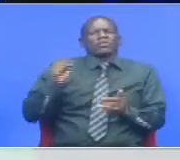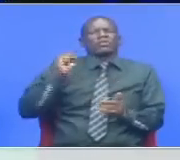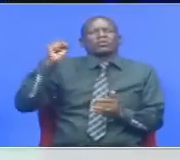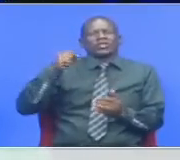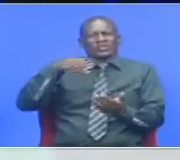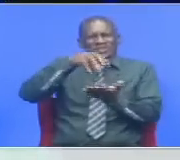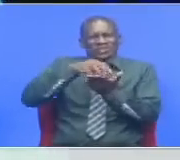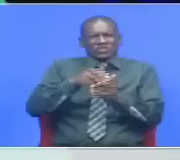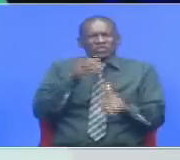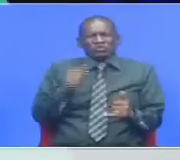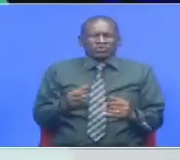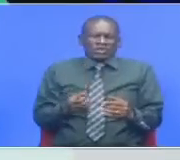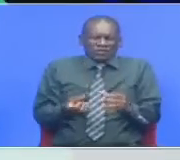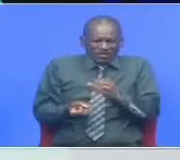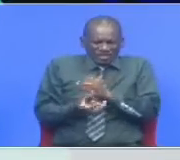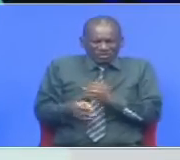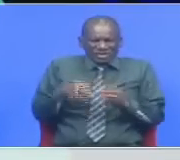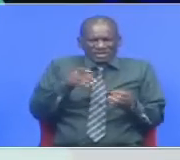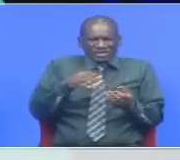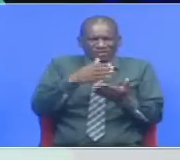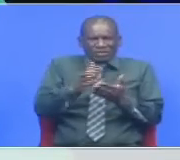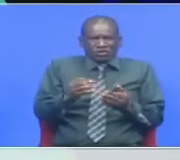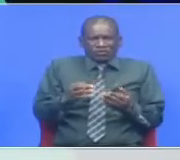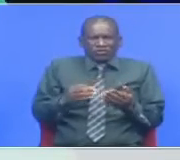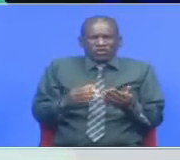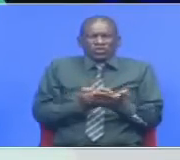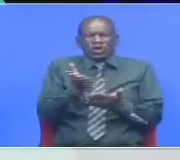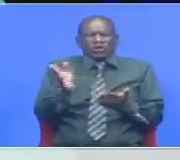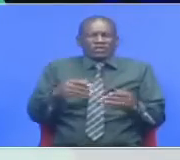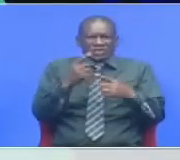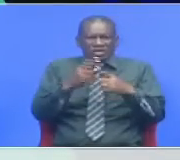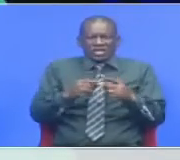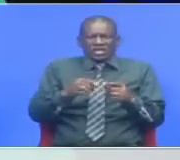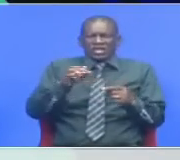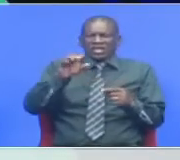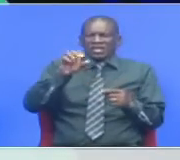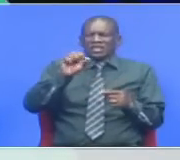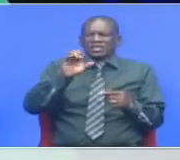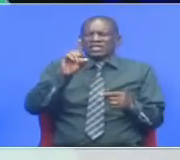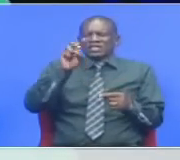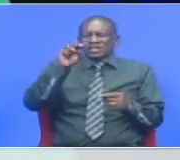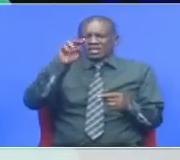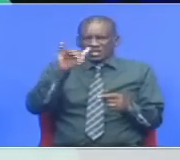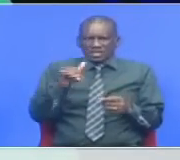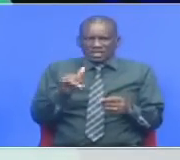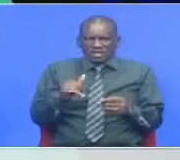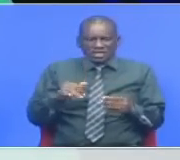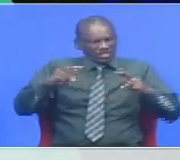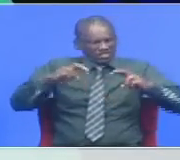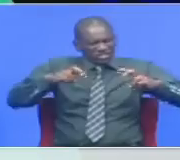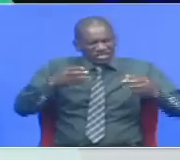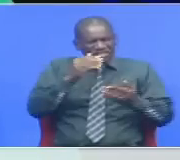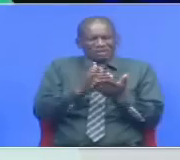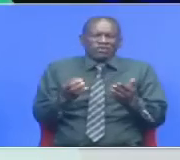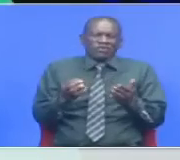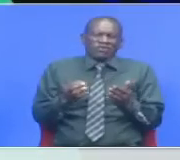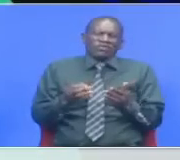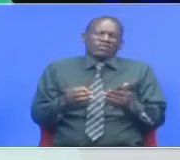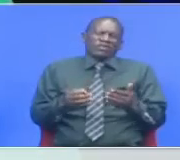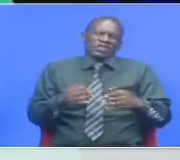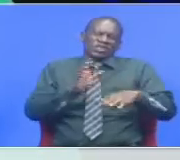we highlighted on this segment through the year. Sydney Chazima went into his archives, picked some gems, and